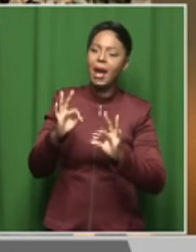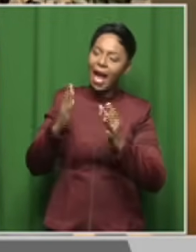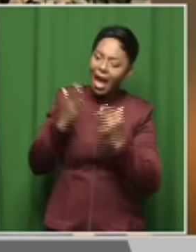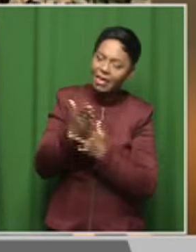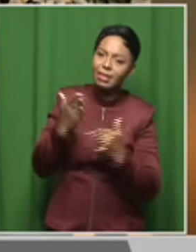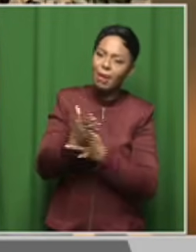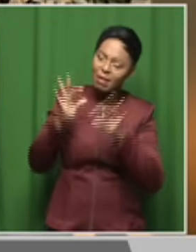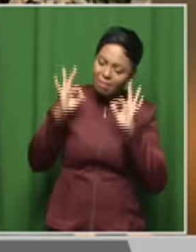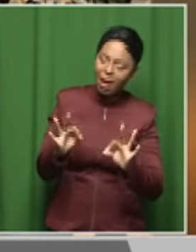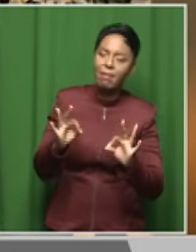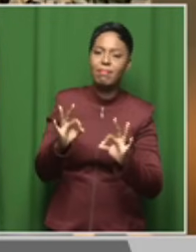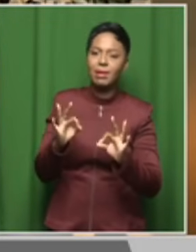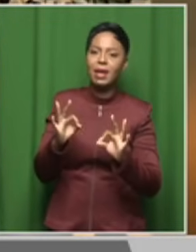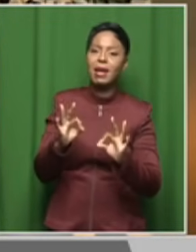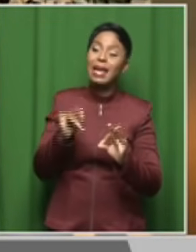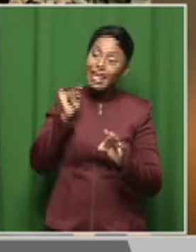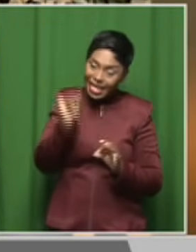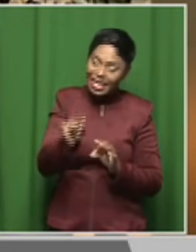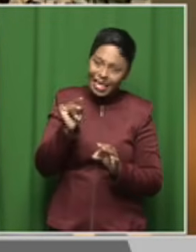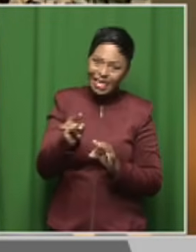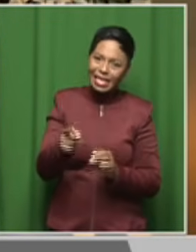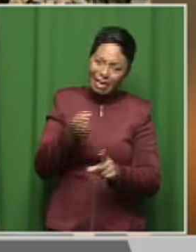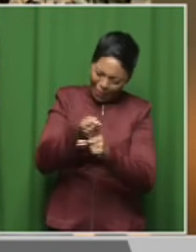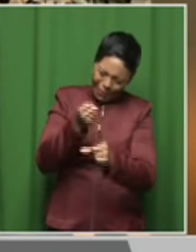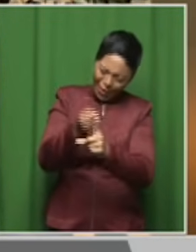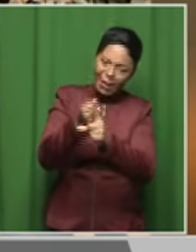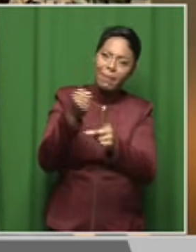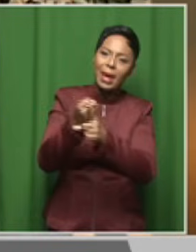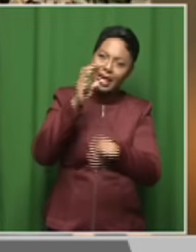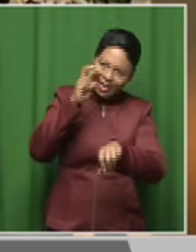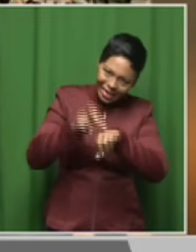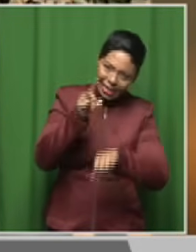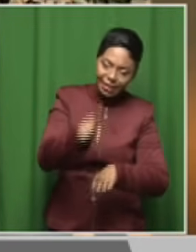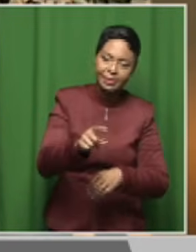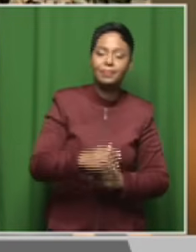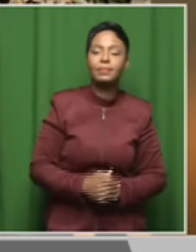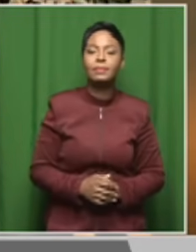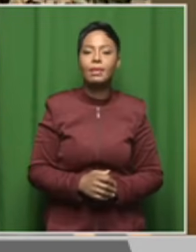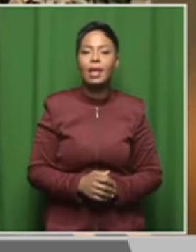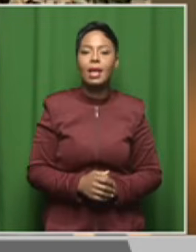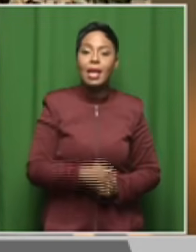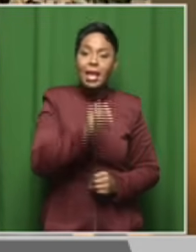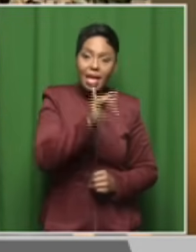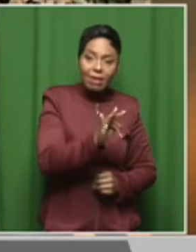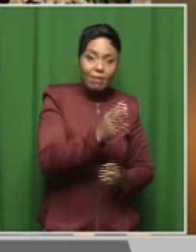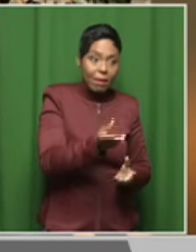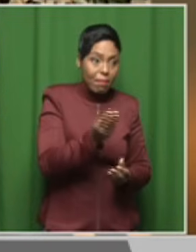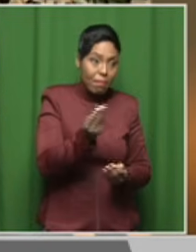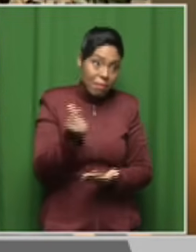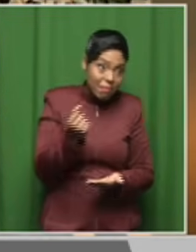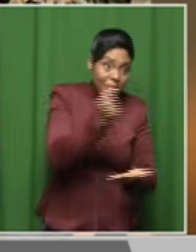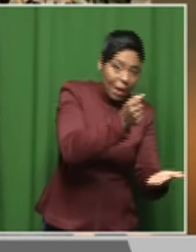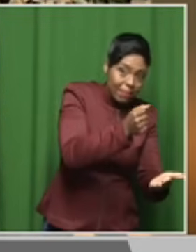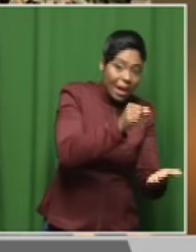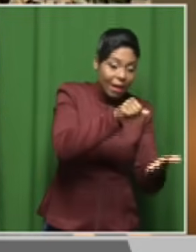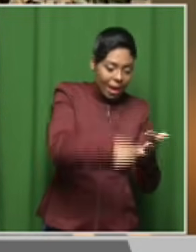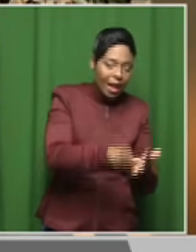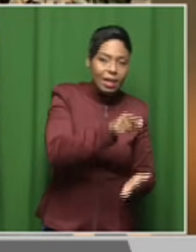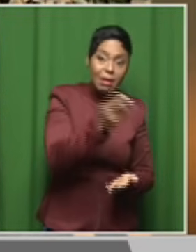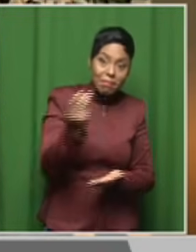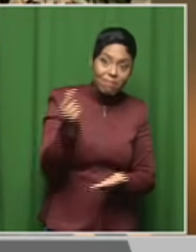successful delivery. It's something I can't stress enough. The grant needs to reach thousands of